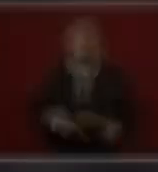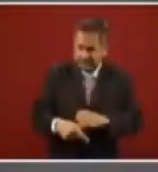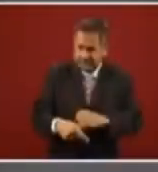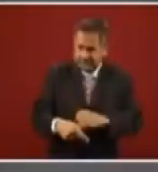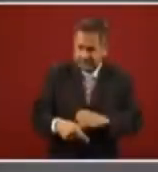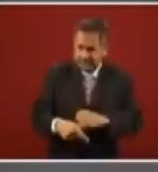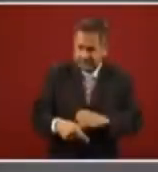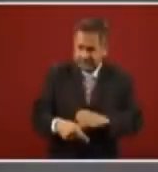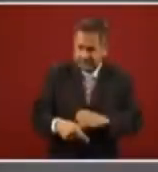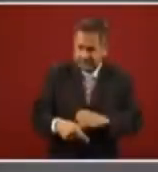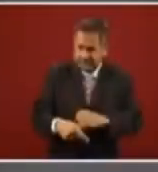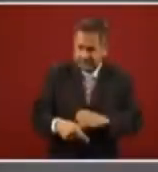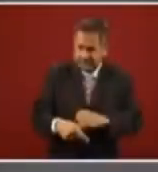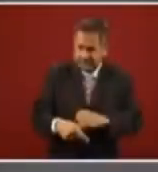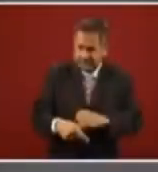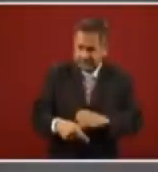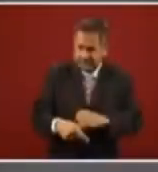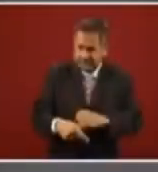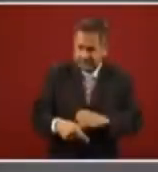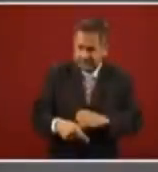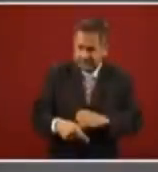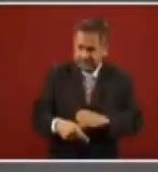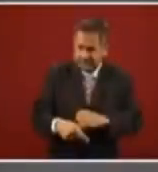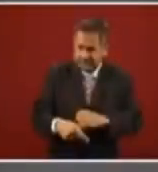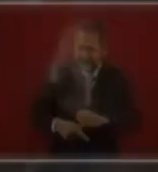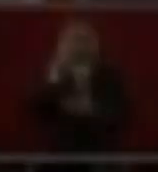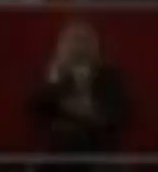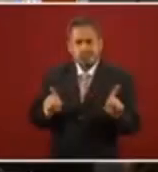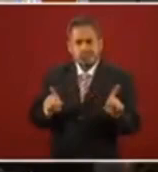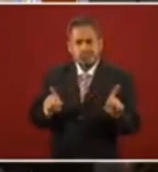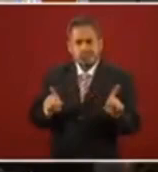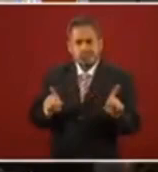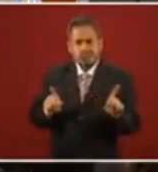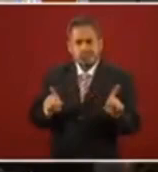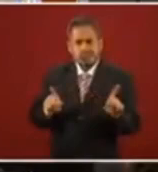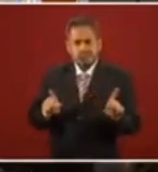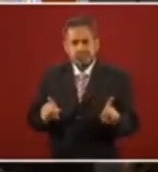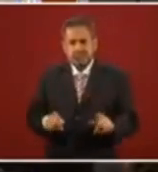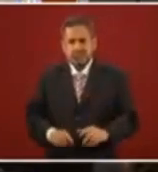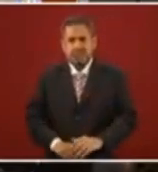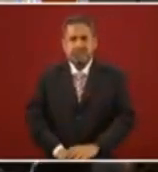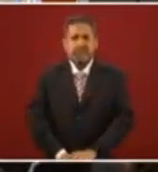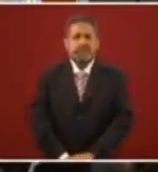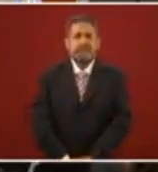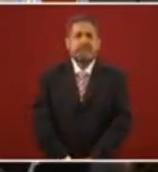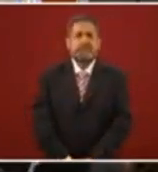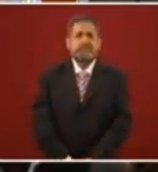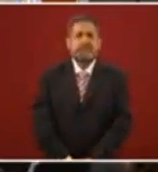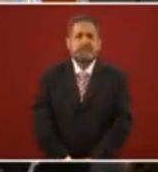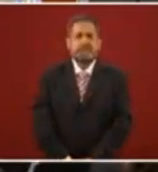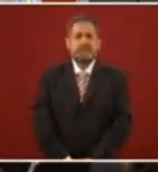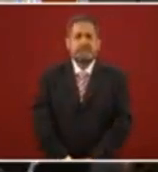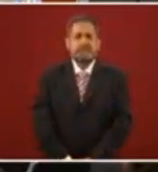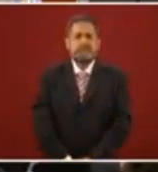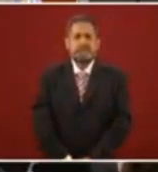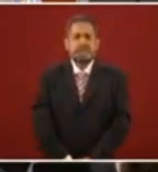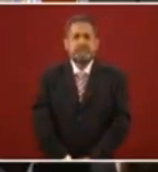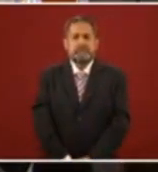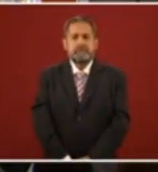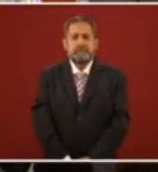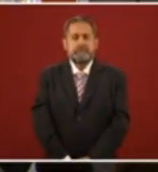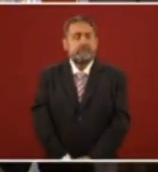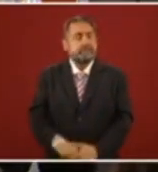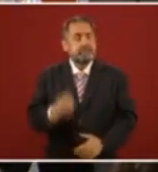they're... ...sizing the gas... ...okay... ...let's go back a little bit... ...that looks quite interesting... ...pues bueno... ...es una